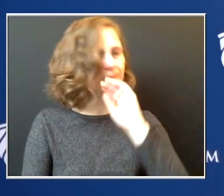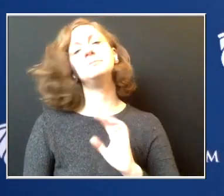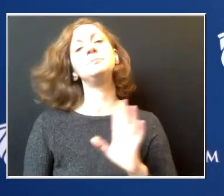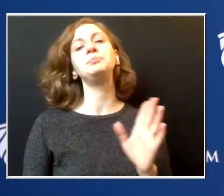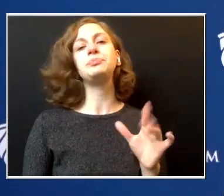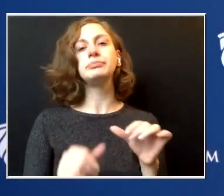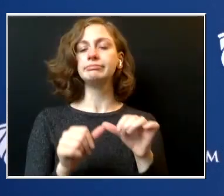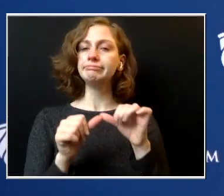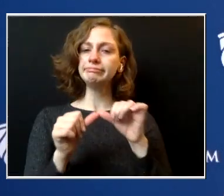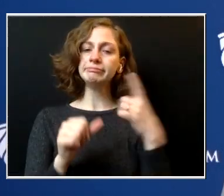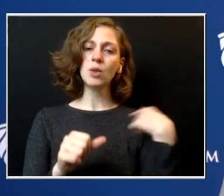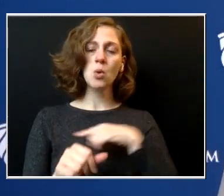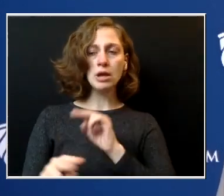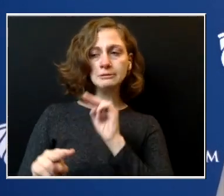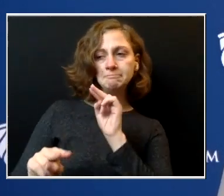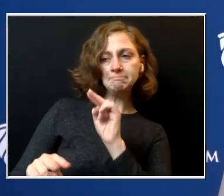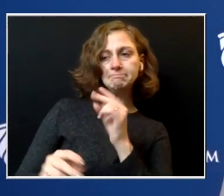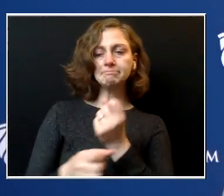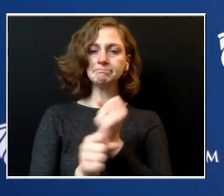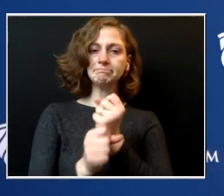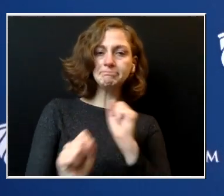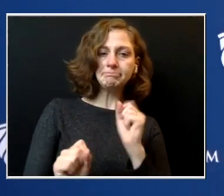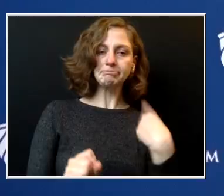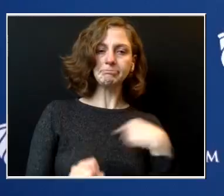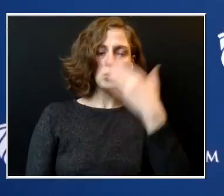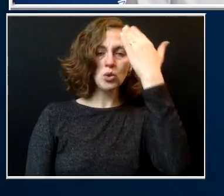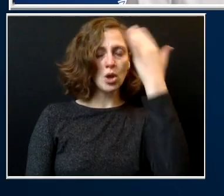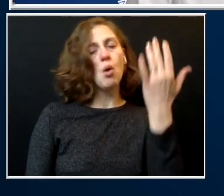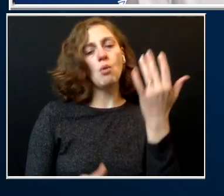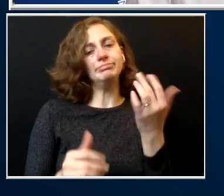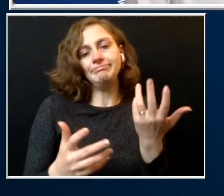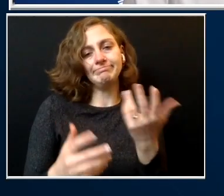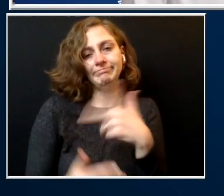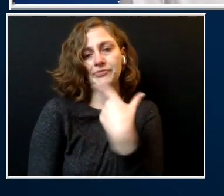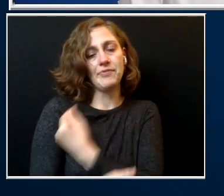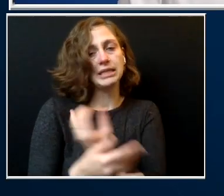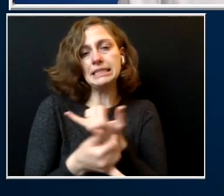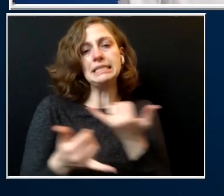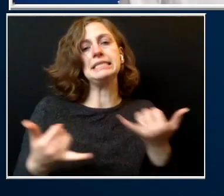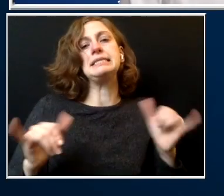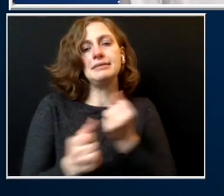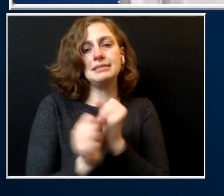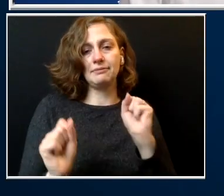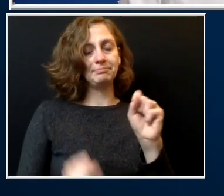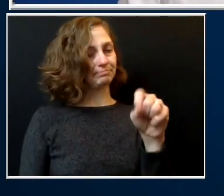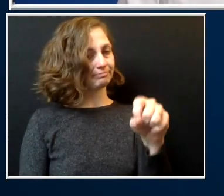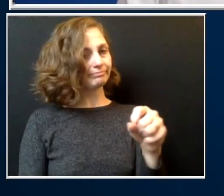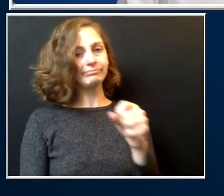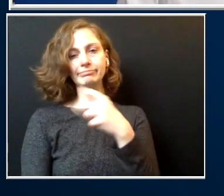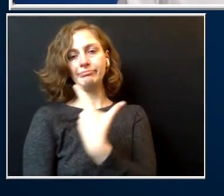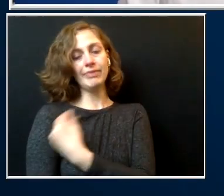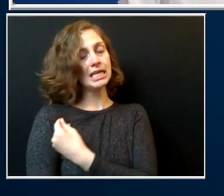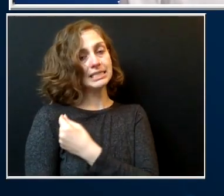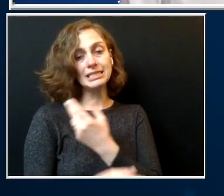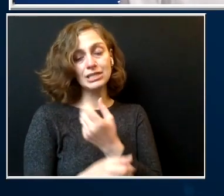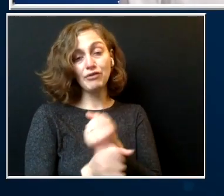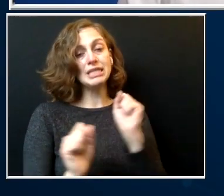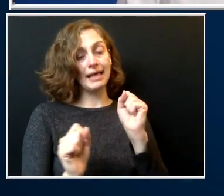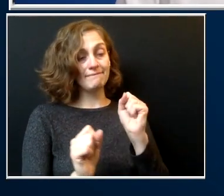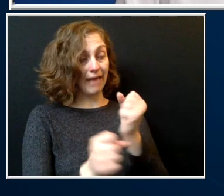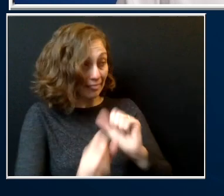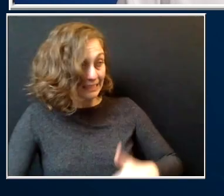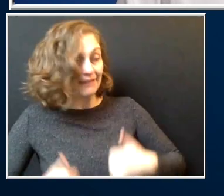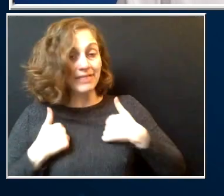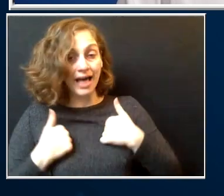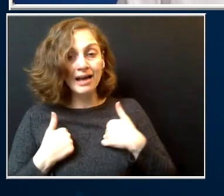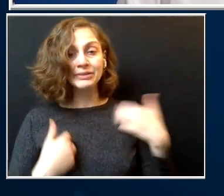of safety, but we know they continue to be very safe as well. Yeah, vaccines are very safe. They save lives, and I'm between 60 and 69 on those numbers, and I